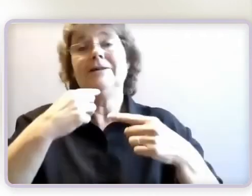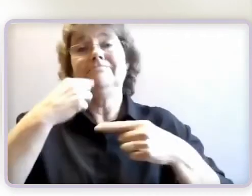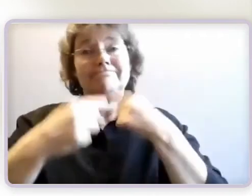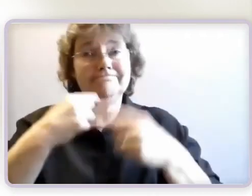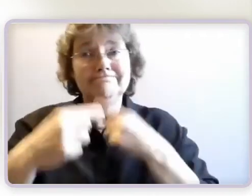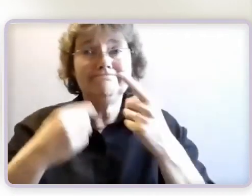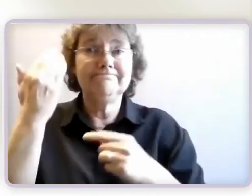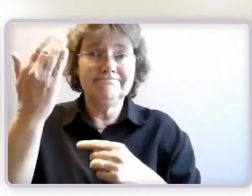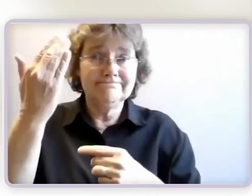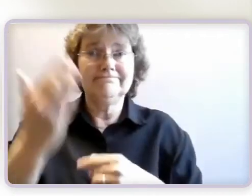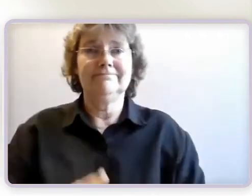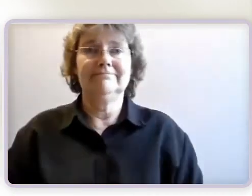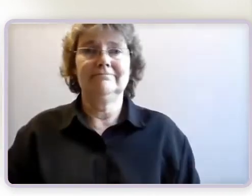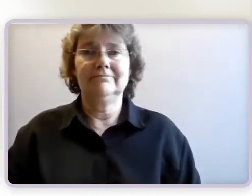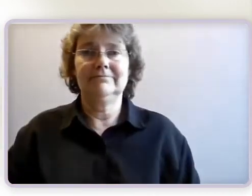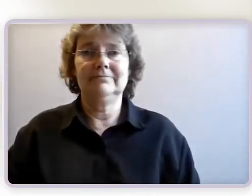And